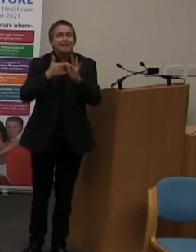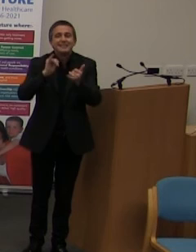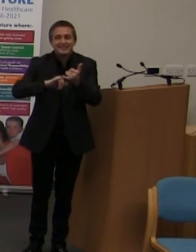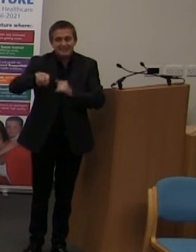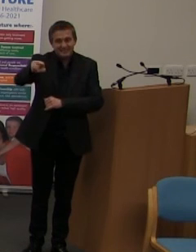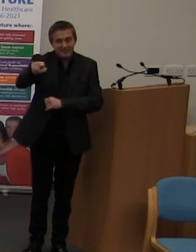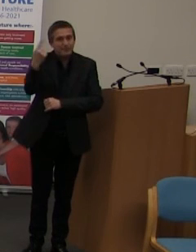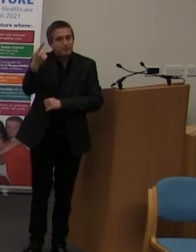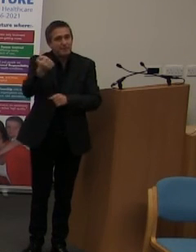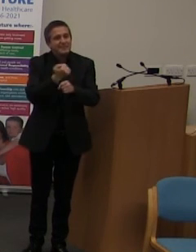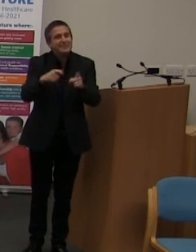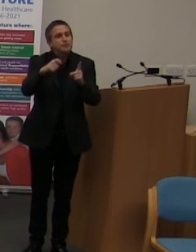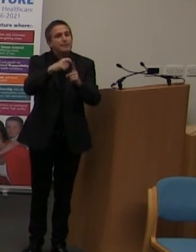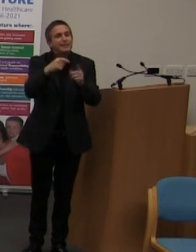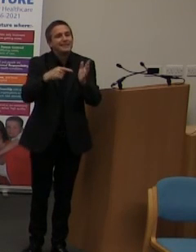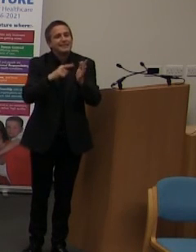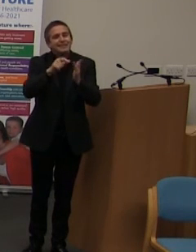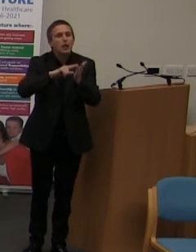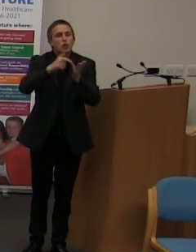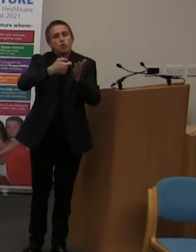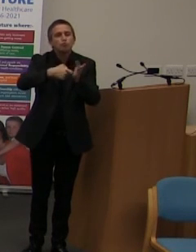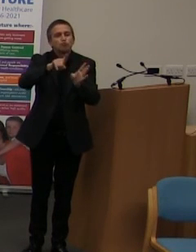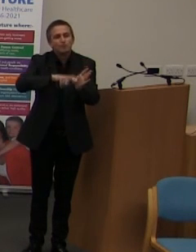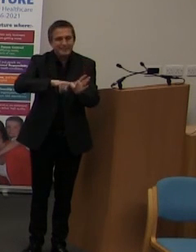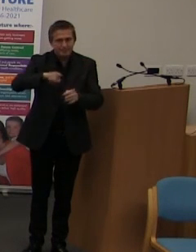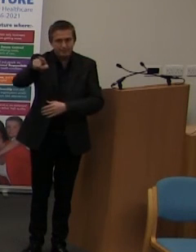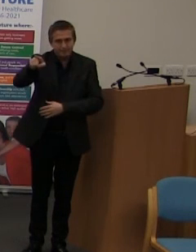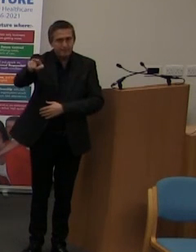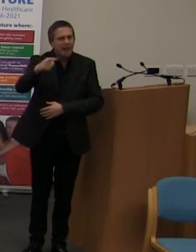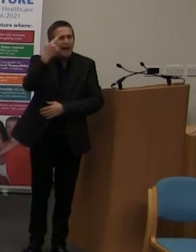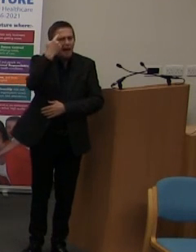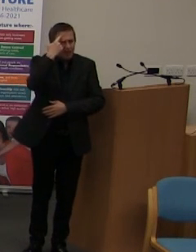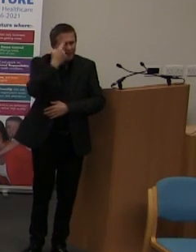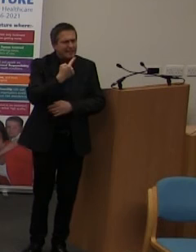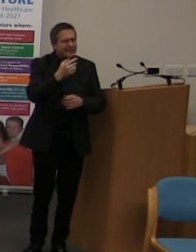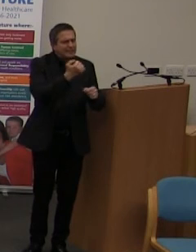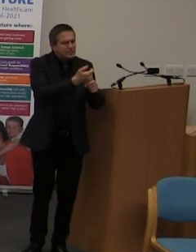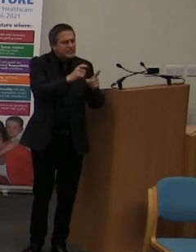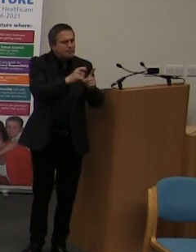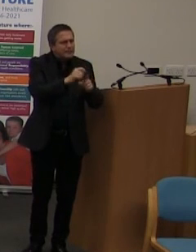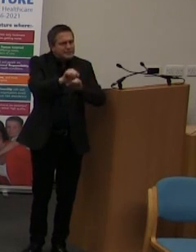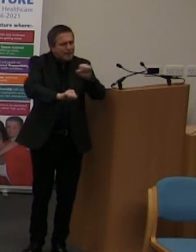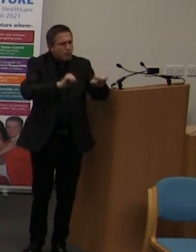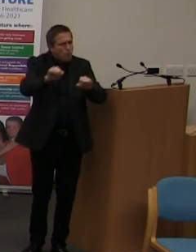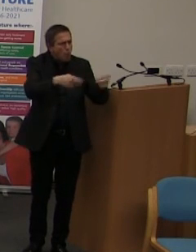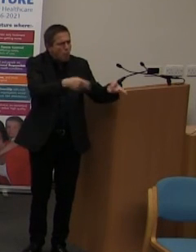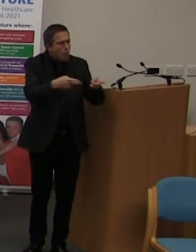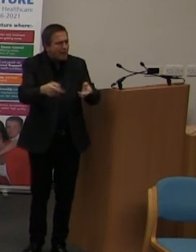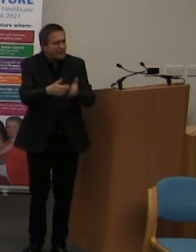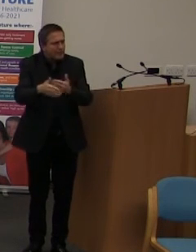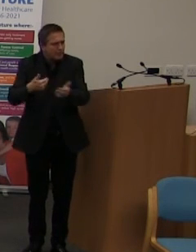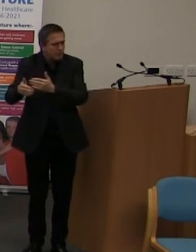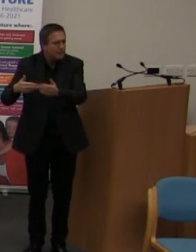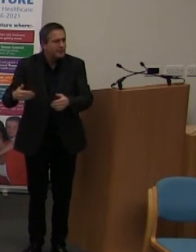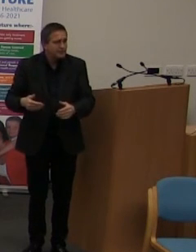I'm a GP in Tillicoultry. I think a lot of practices have a lot of different approaches to this. I think most GPs in Scotland